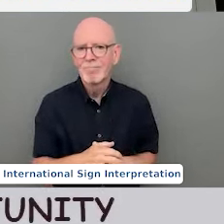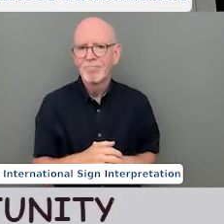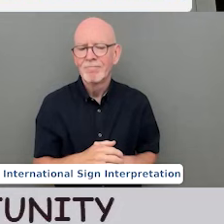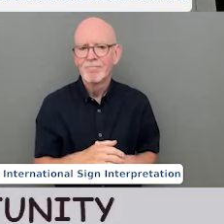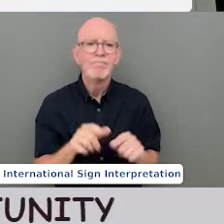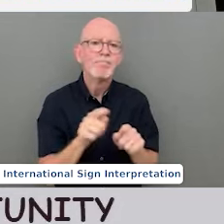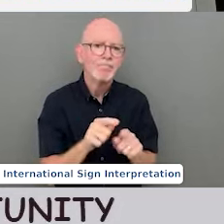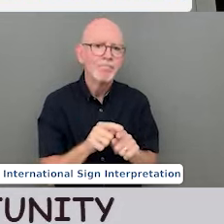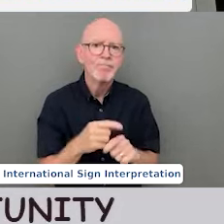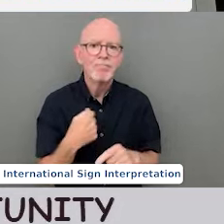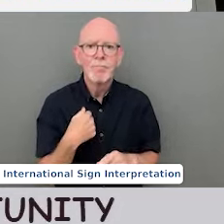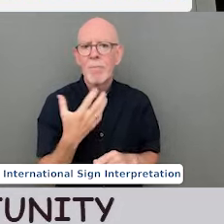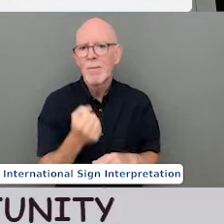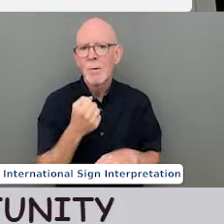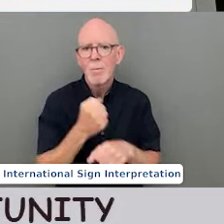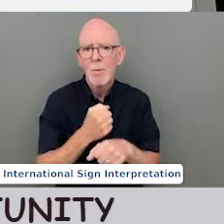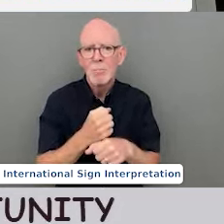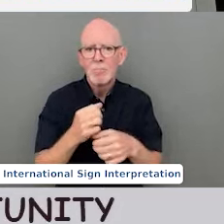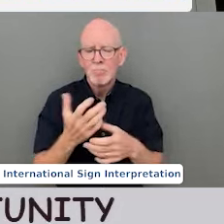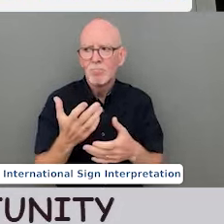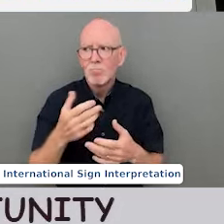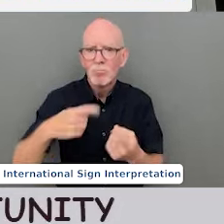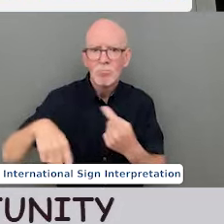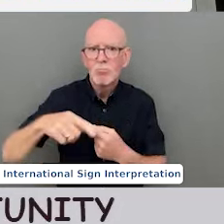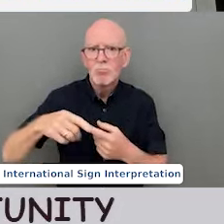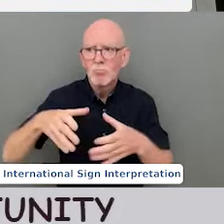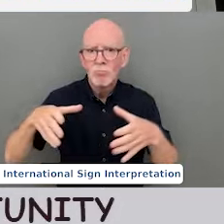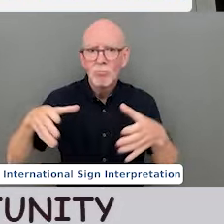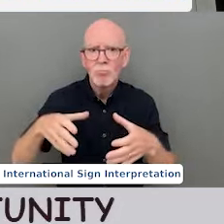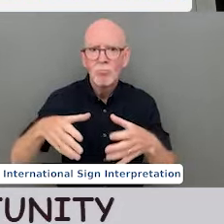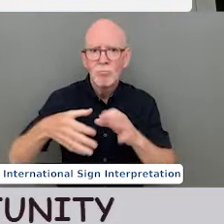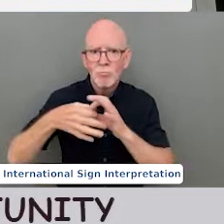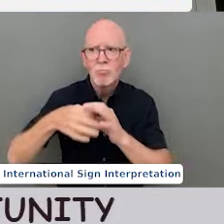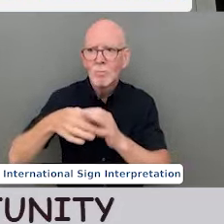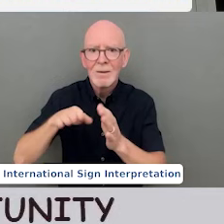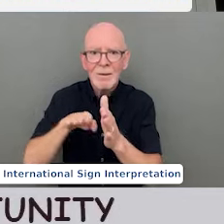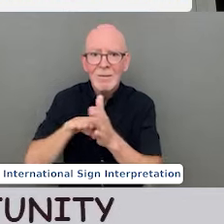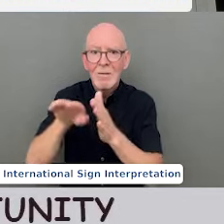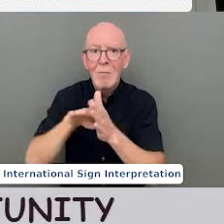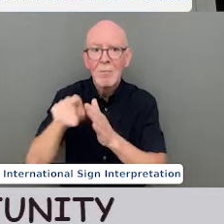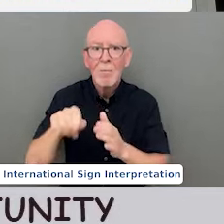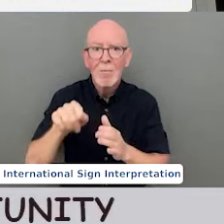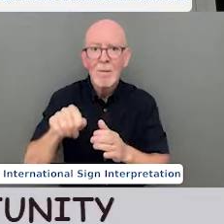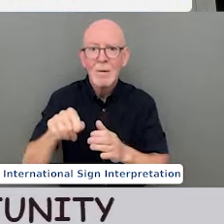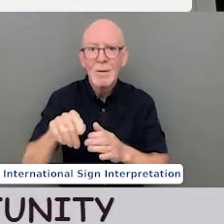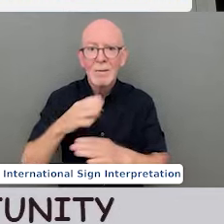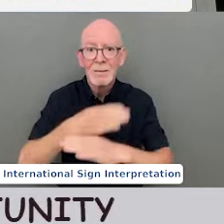empower persons with disabilities so that they can have like a good skills.